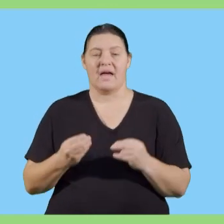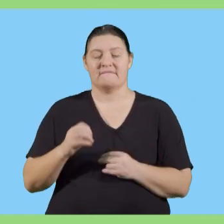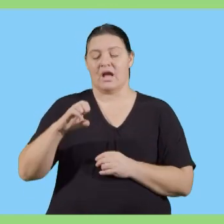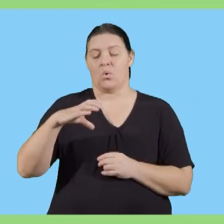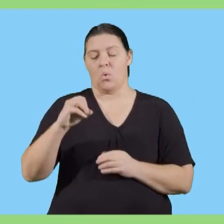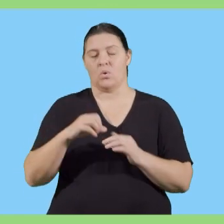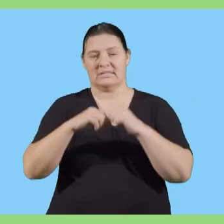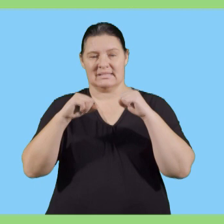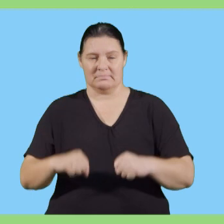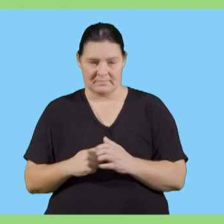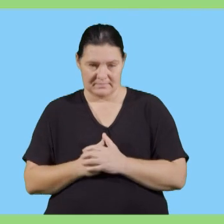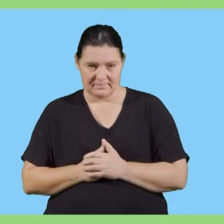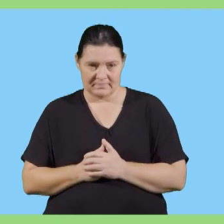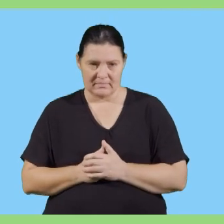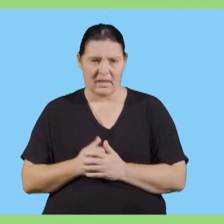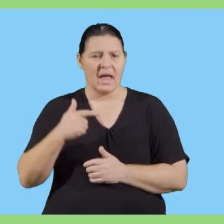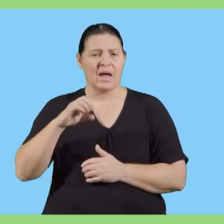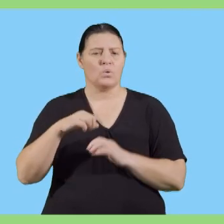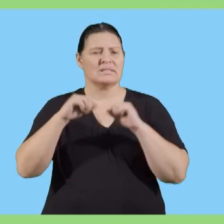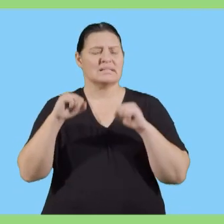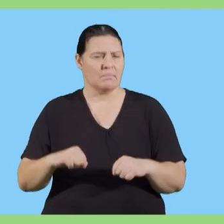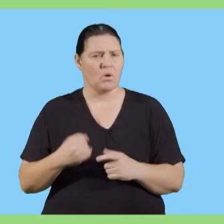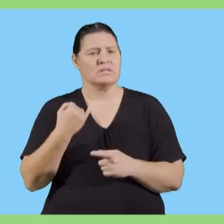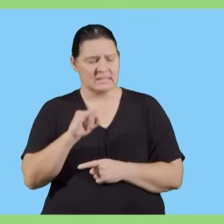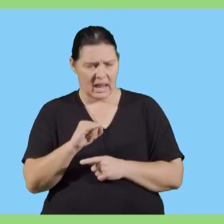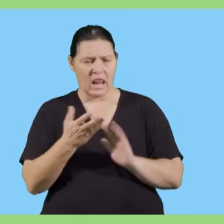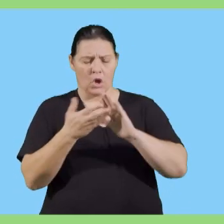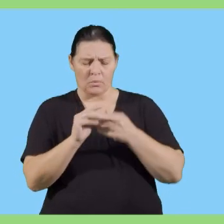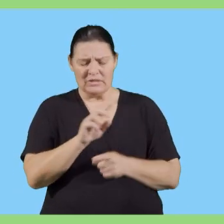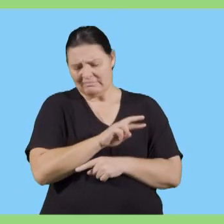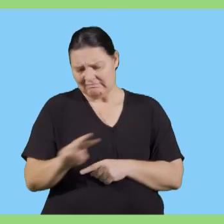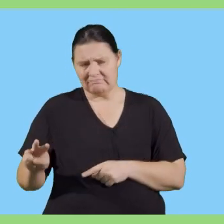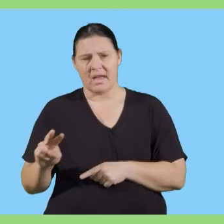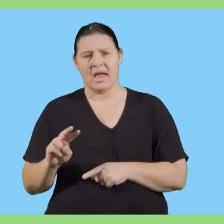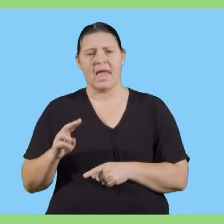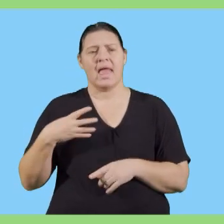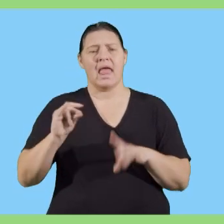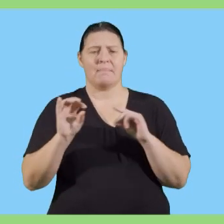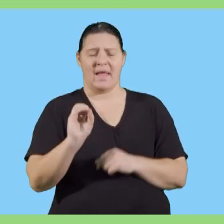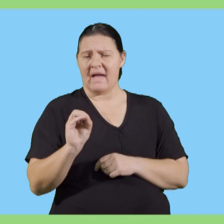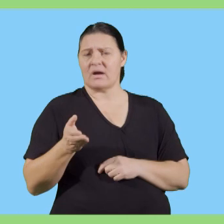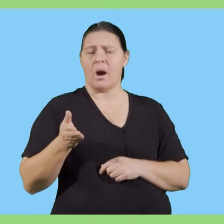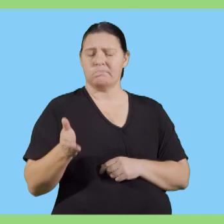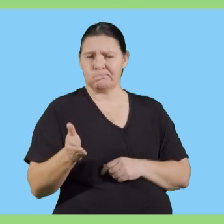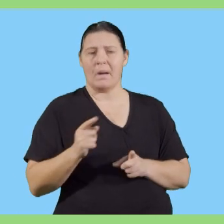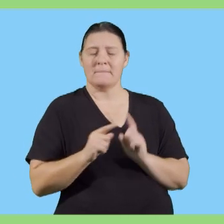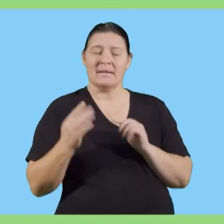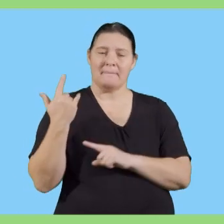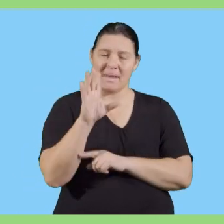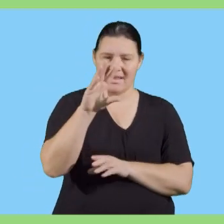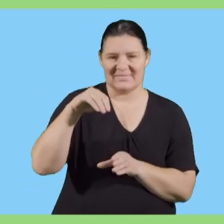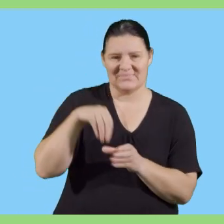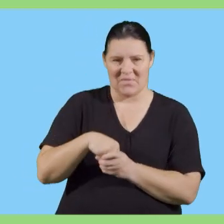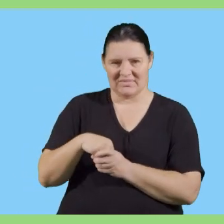different animals, but this time we have plants as well. Can you see there's a population of trees over there? We have animals over